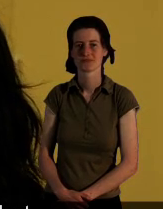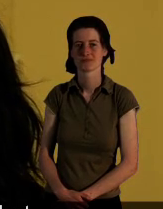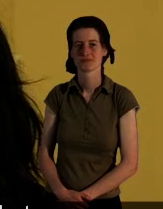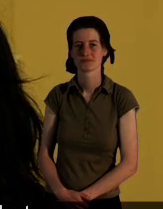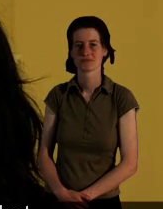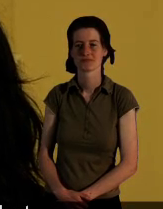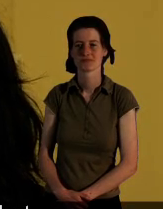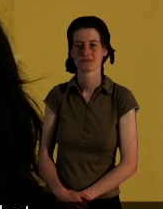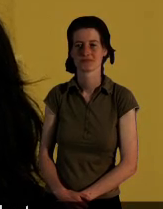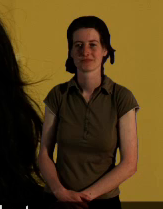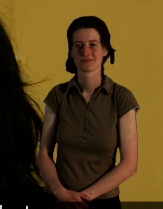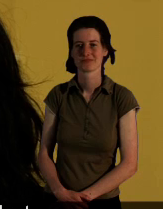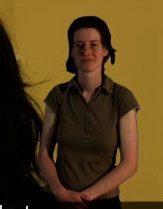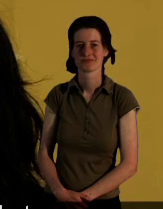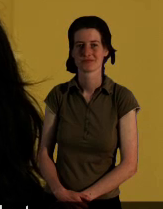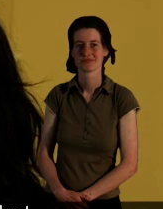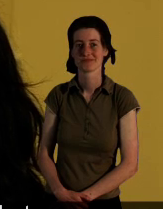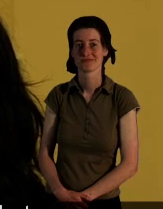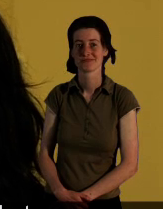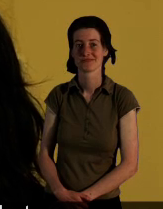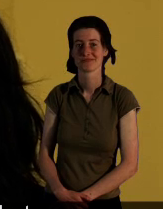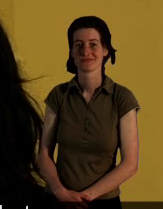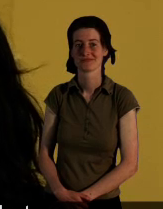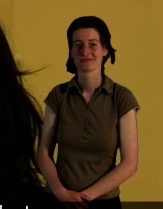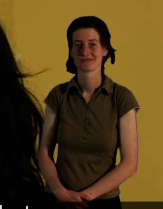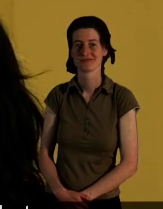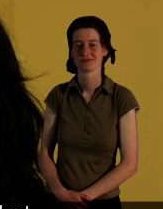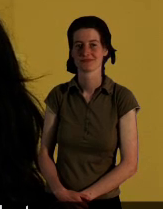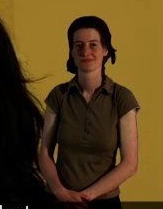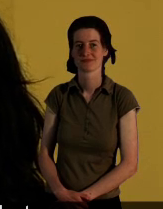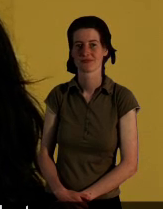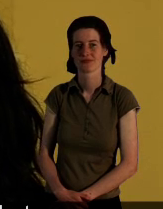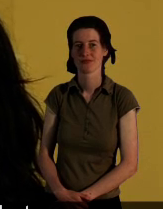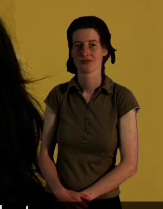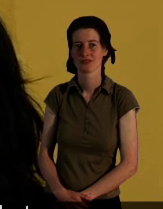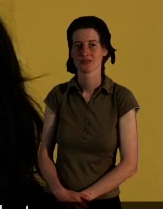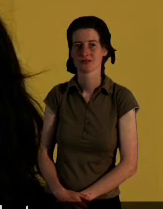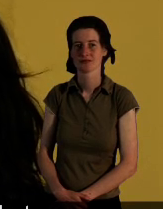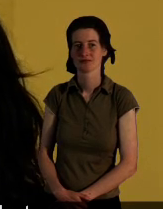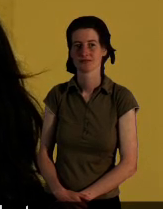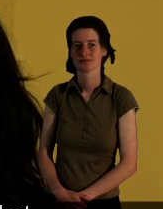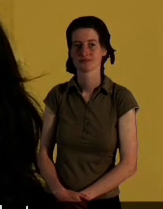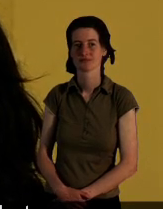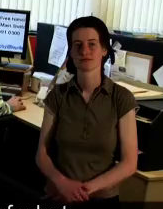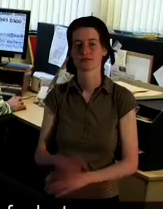need, and it's always important to keep that grassroots movement feeding up.